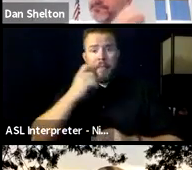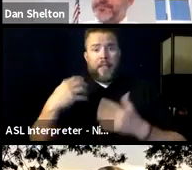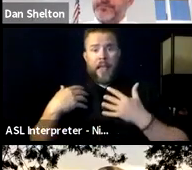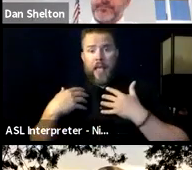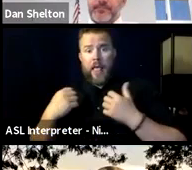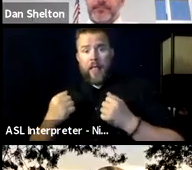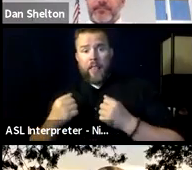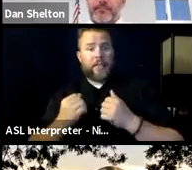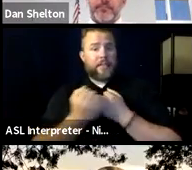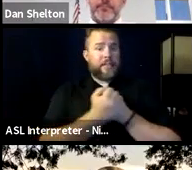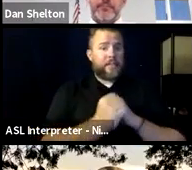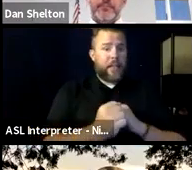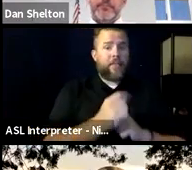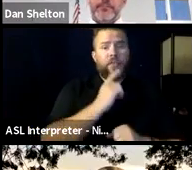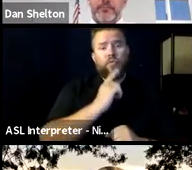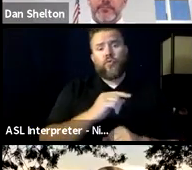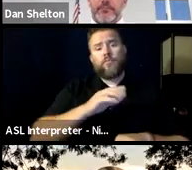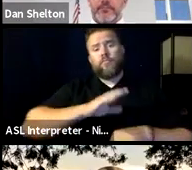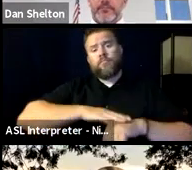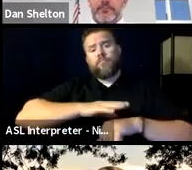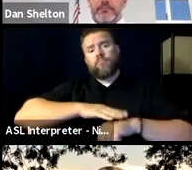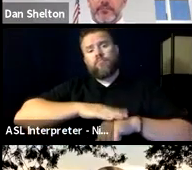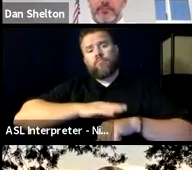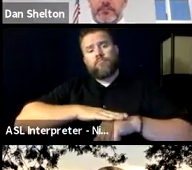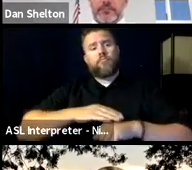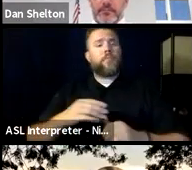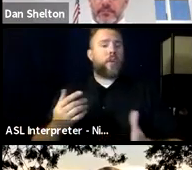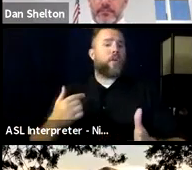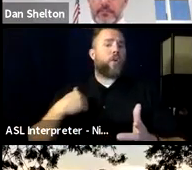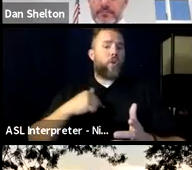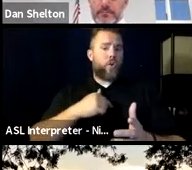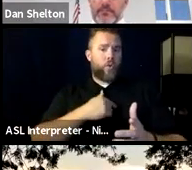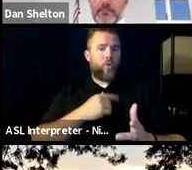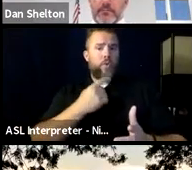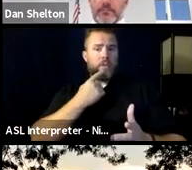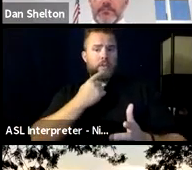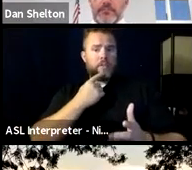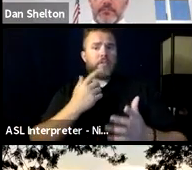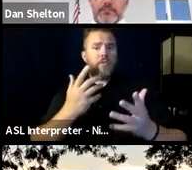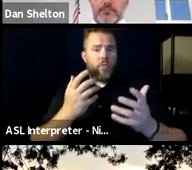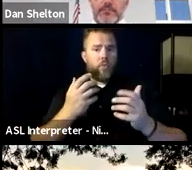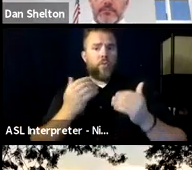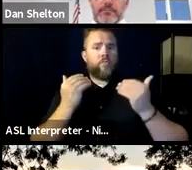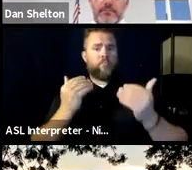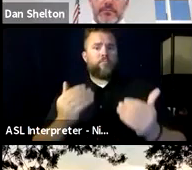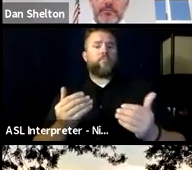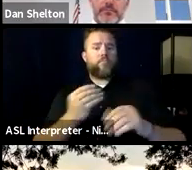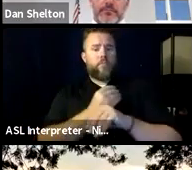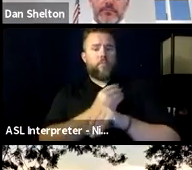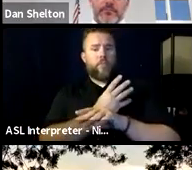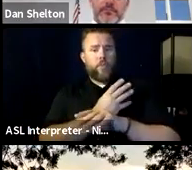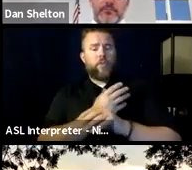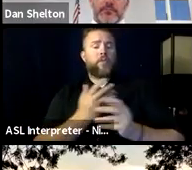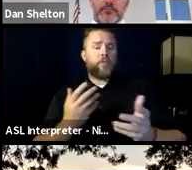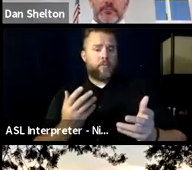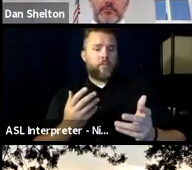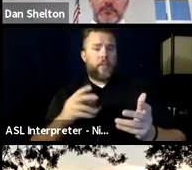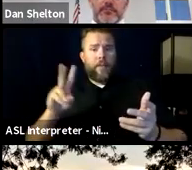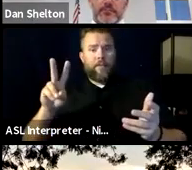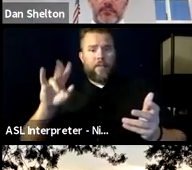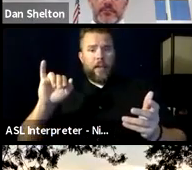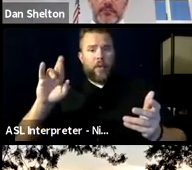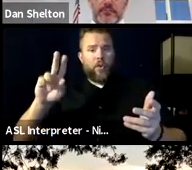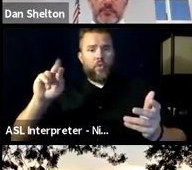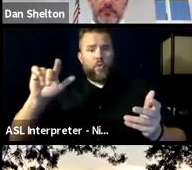district employees who attend the Christina Board of Education meetings is of utmost importance, and whereas virtual meetings have